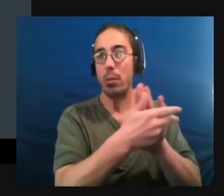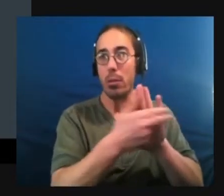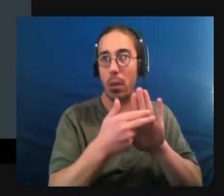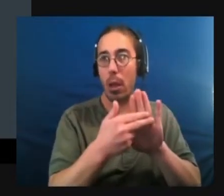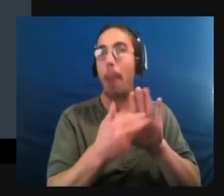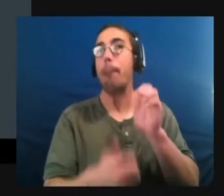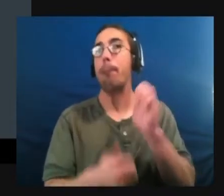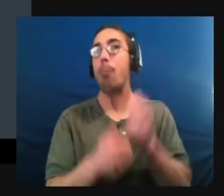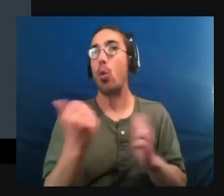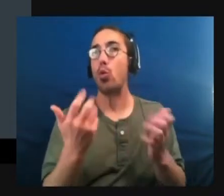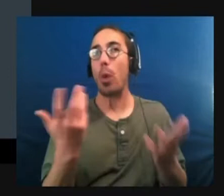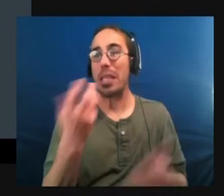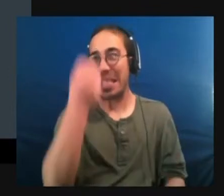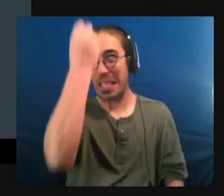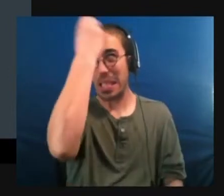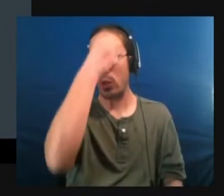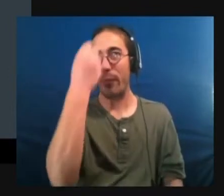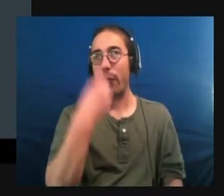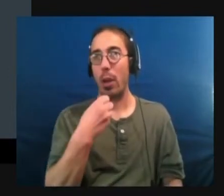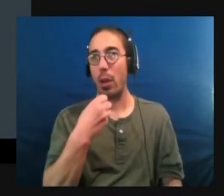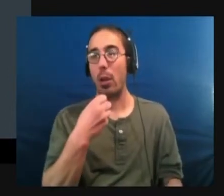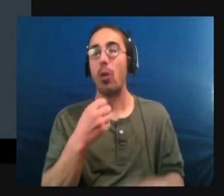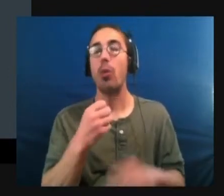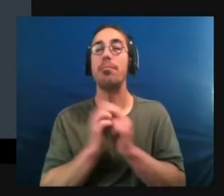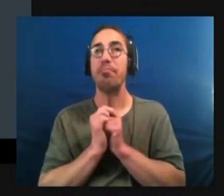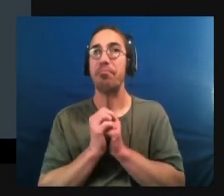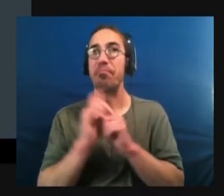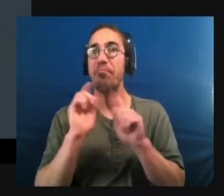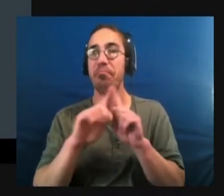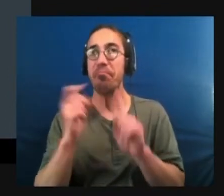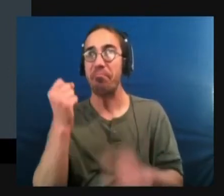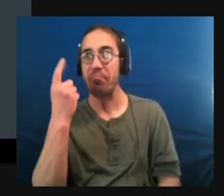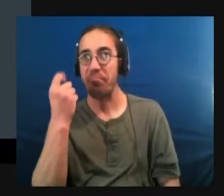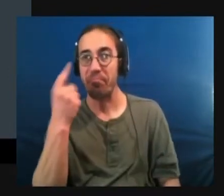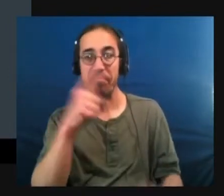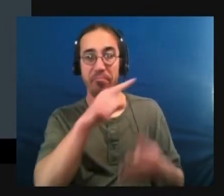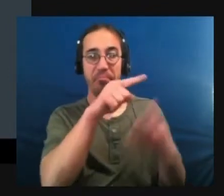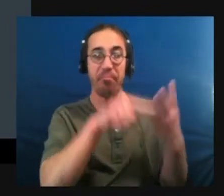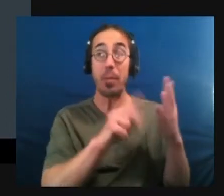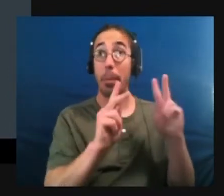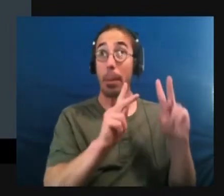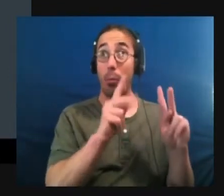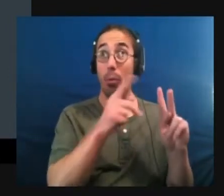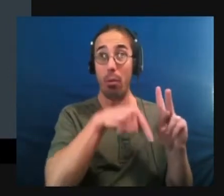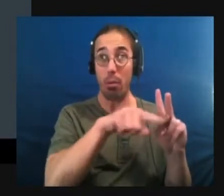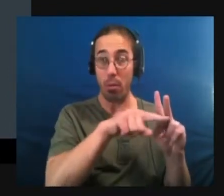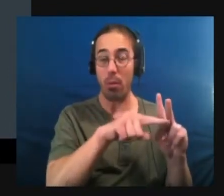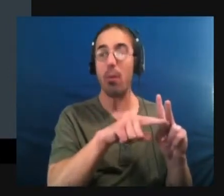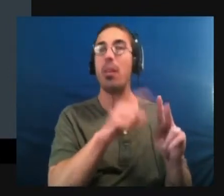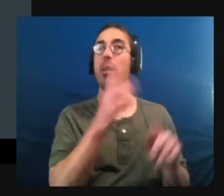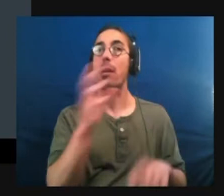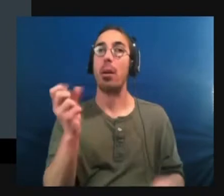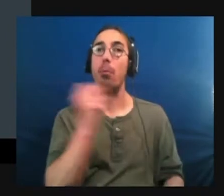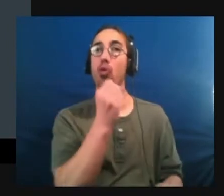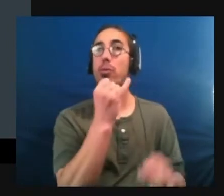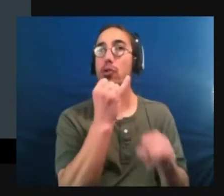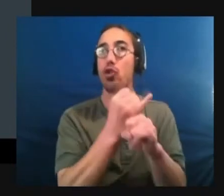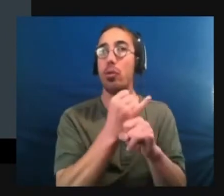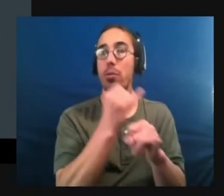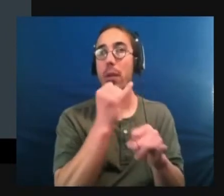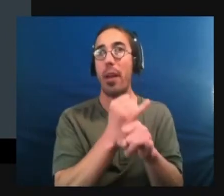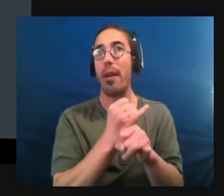schizophrenia. And lo and behold, these people that were institutionalized